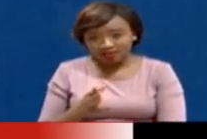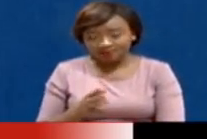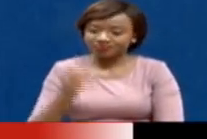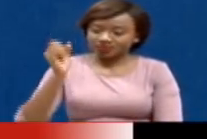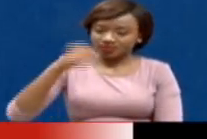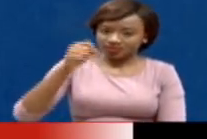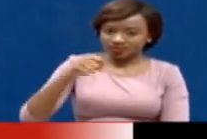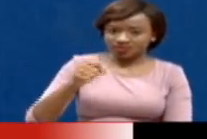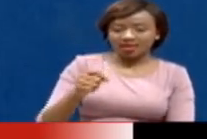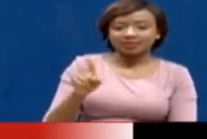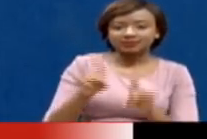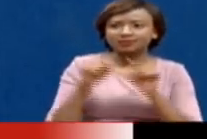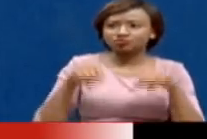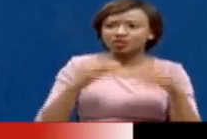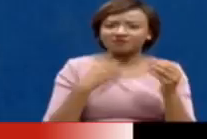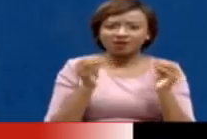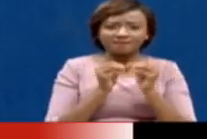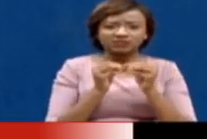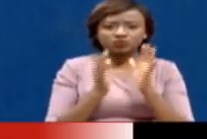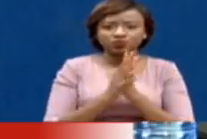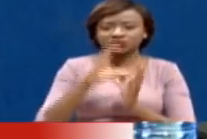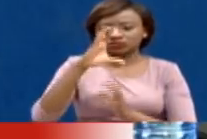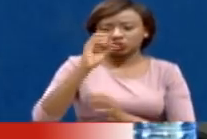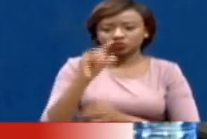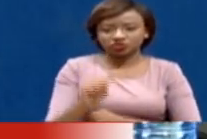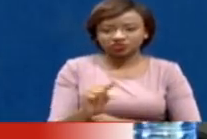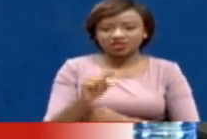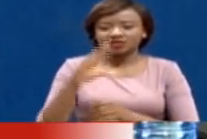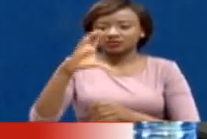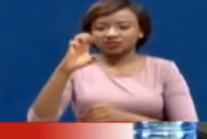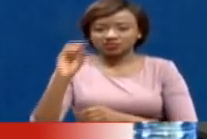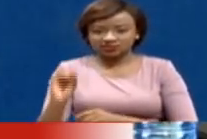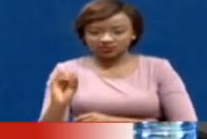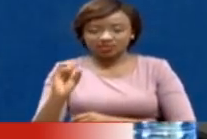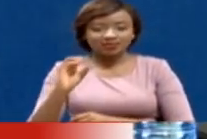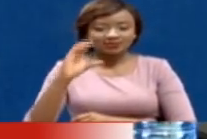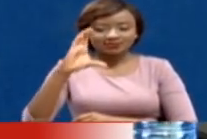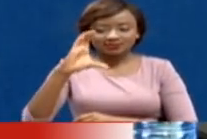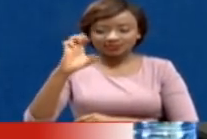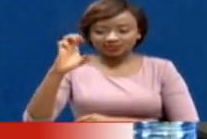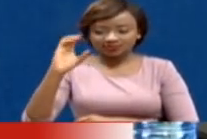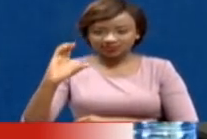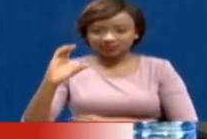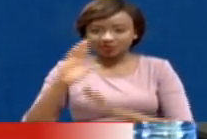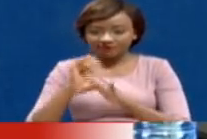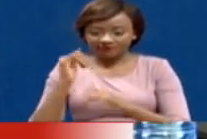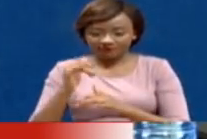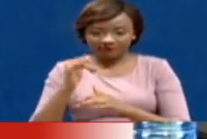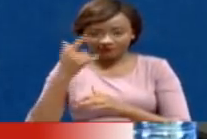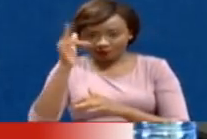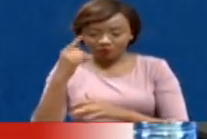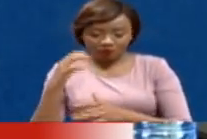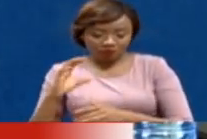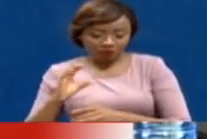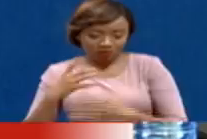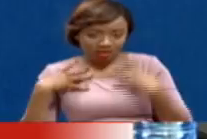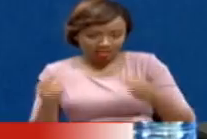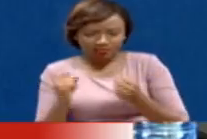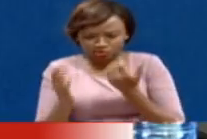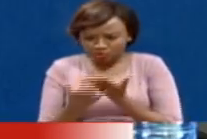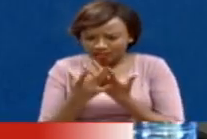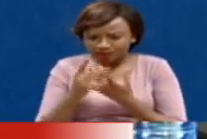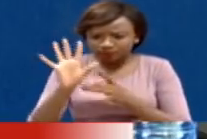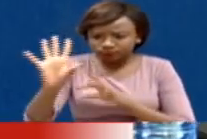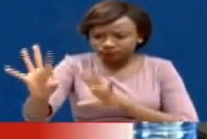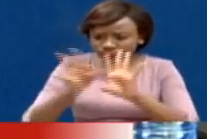Yes, and today we had a meeting with the Council of Governors, the CEC for health, to be able to map up the facilities that we can